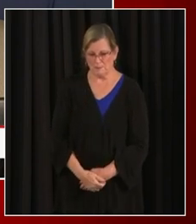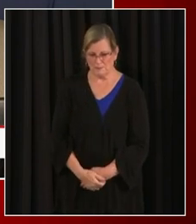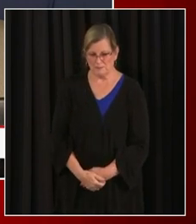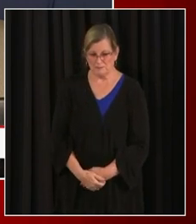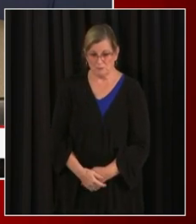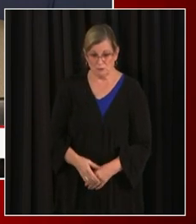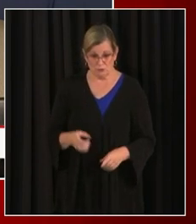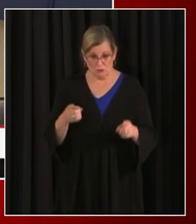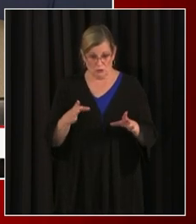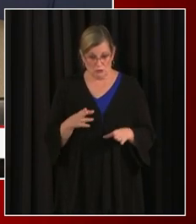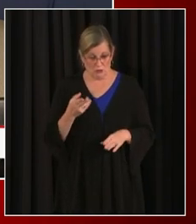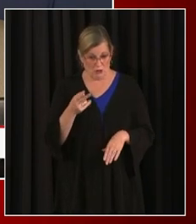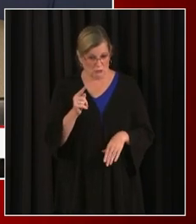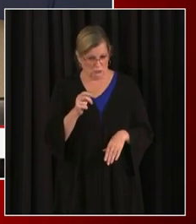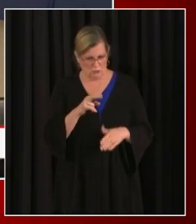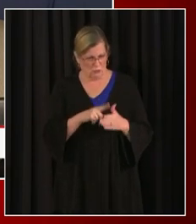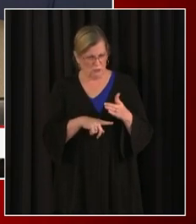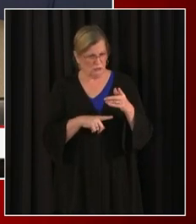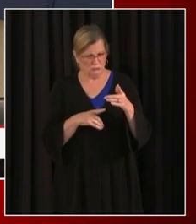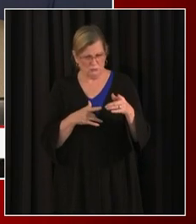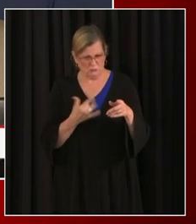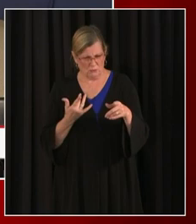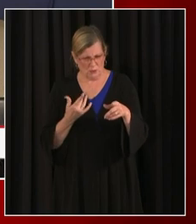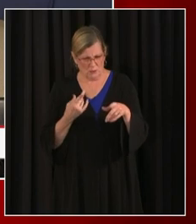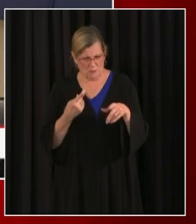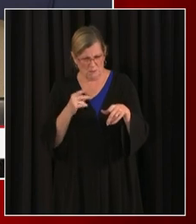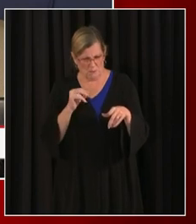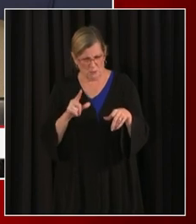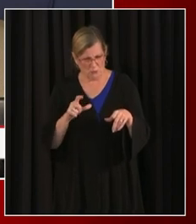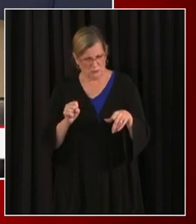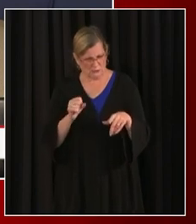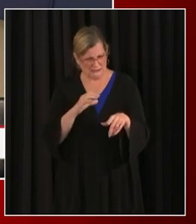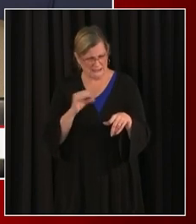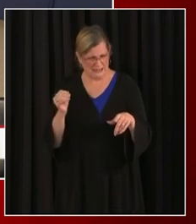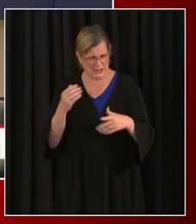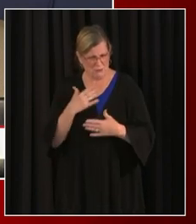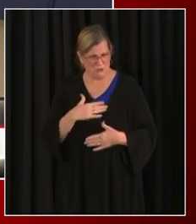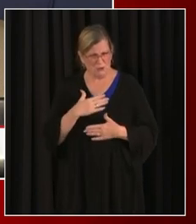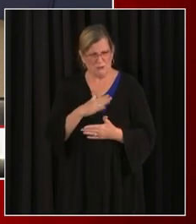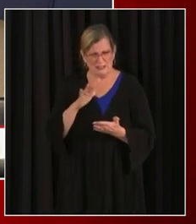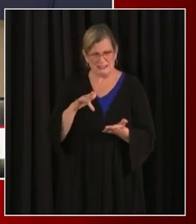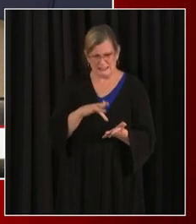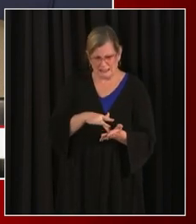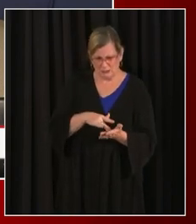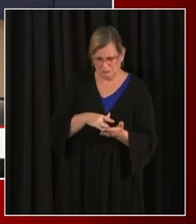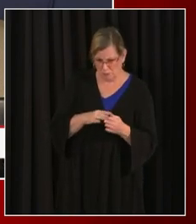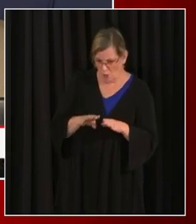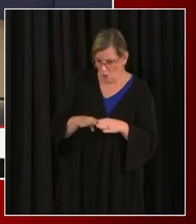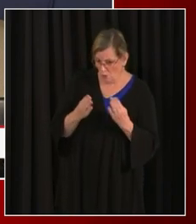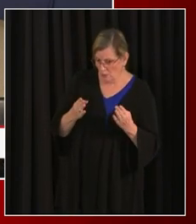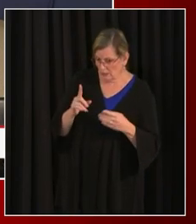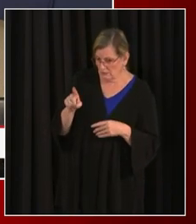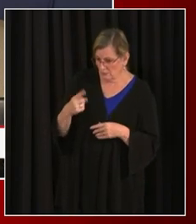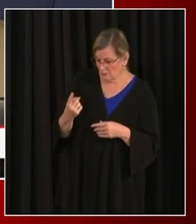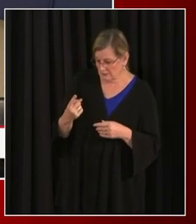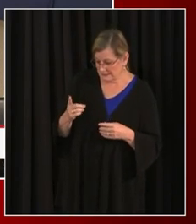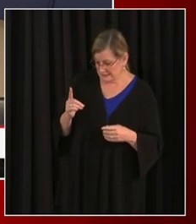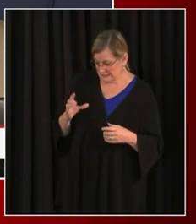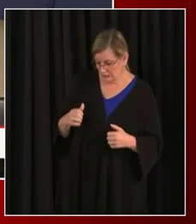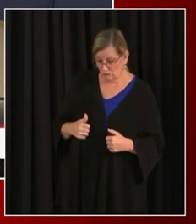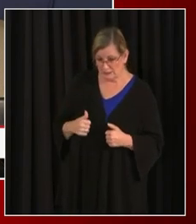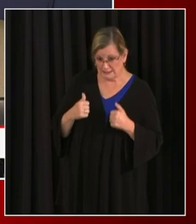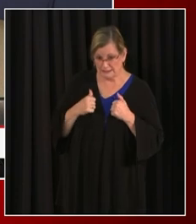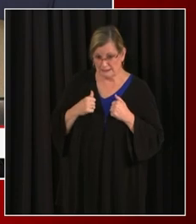Director Hunter, just quickly on the pools and the rec centers, are those going to be open only to DC residents?